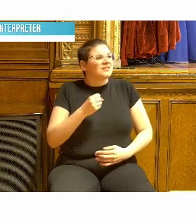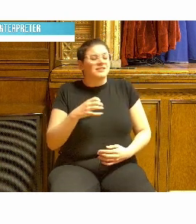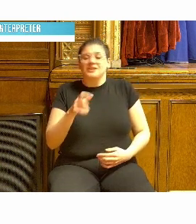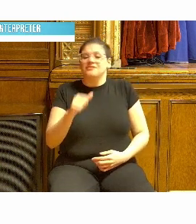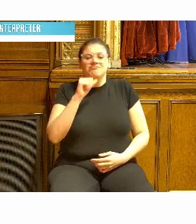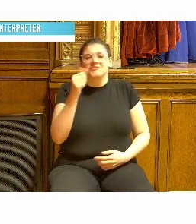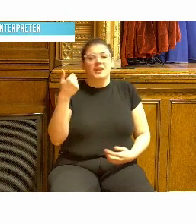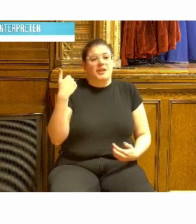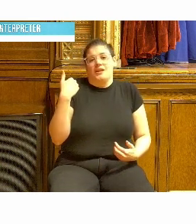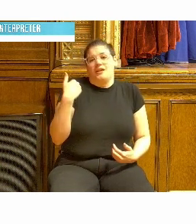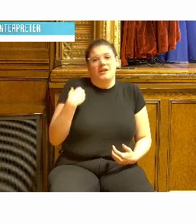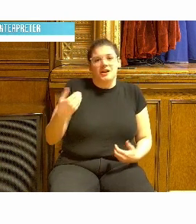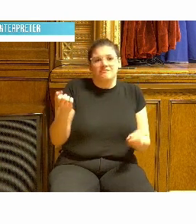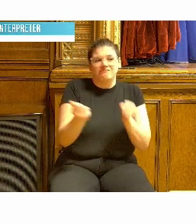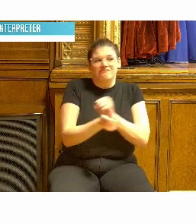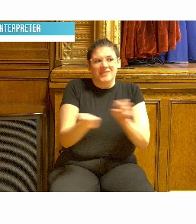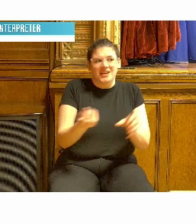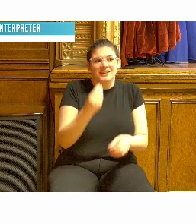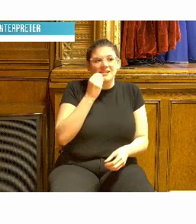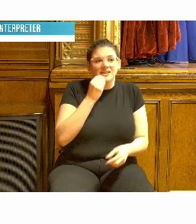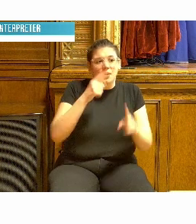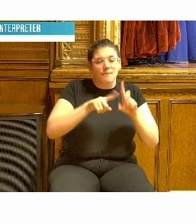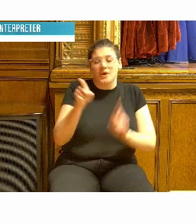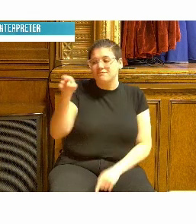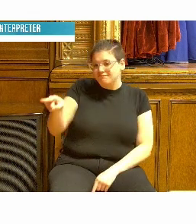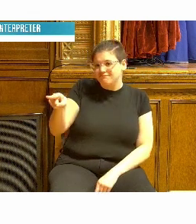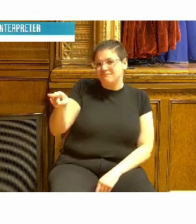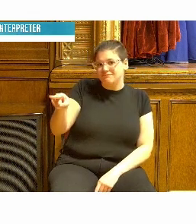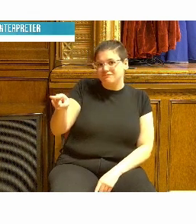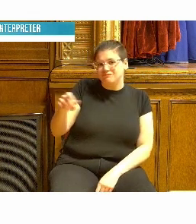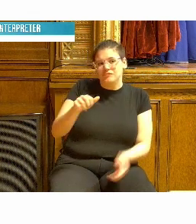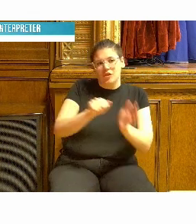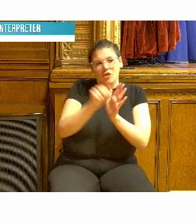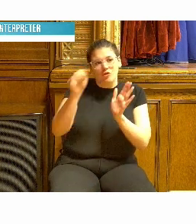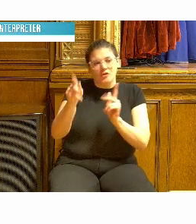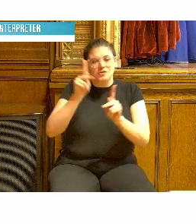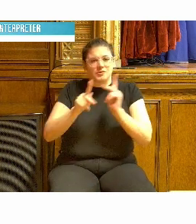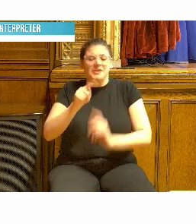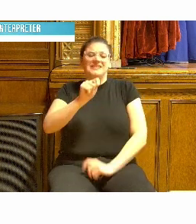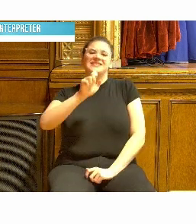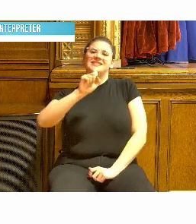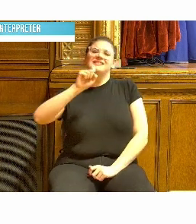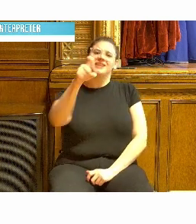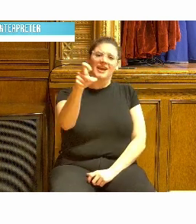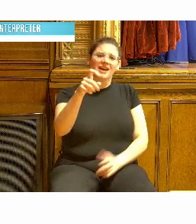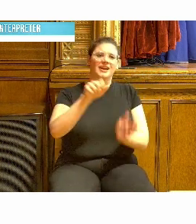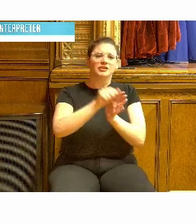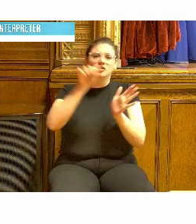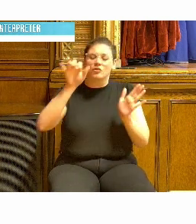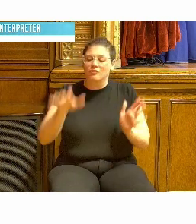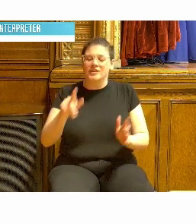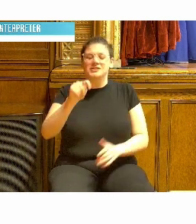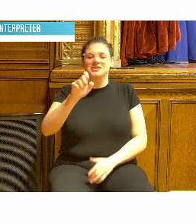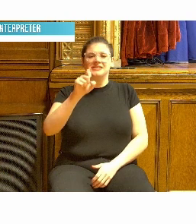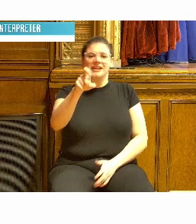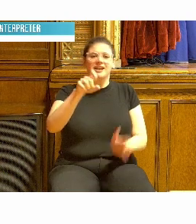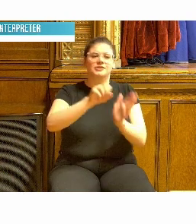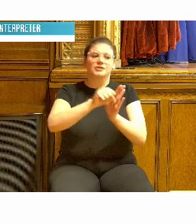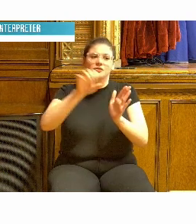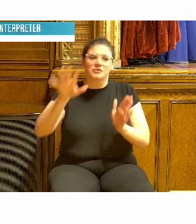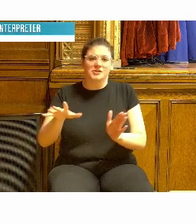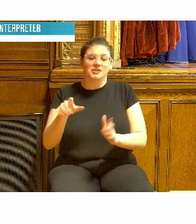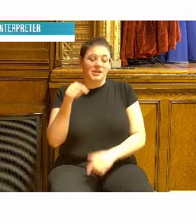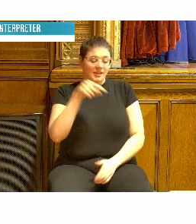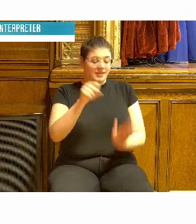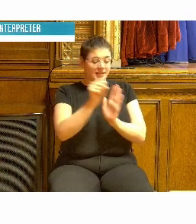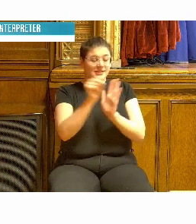to eat but the rich. Tax the rich. Tax the rich. This